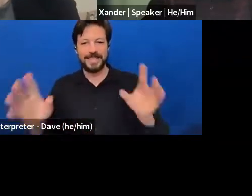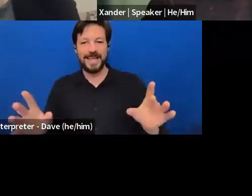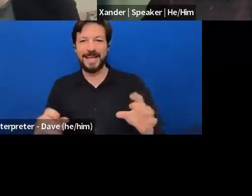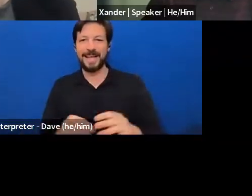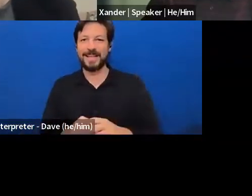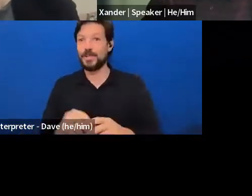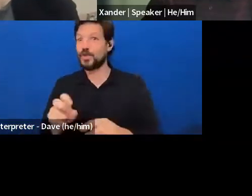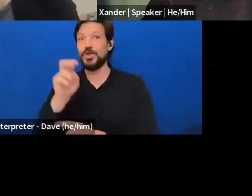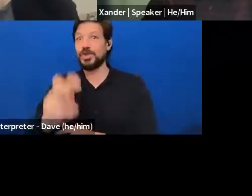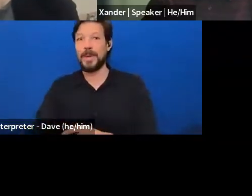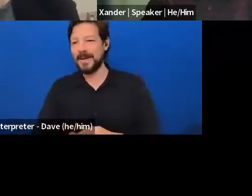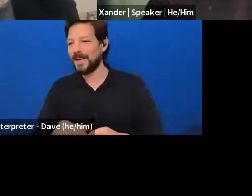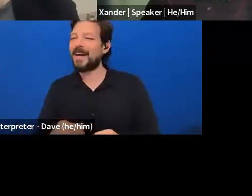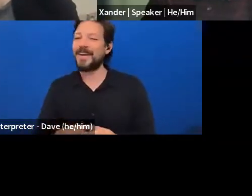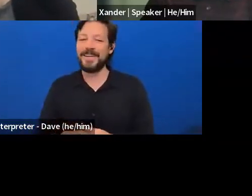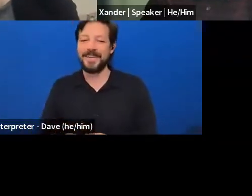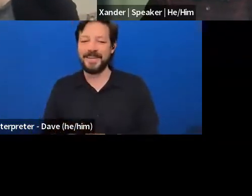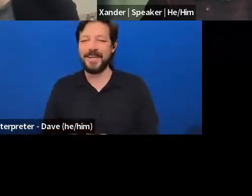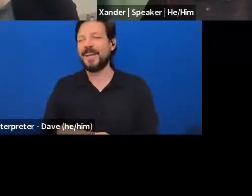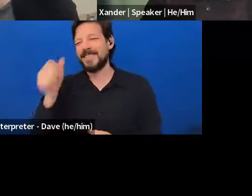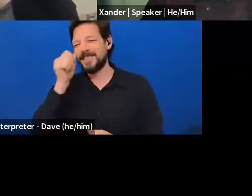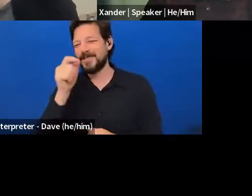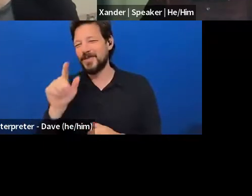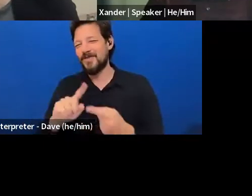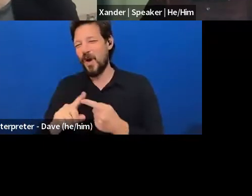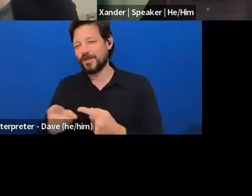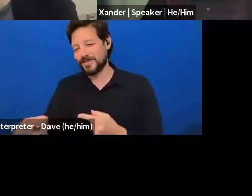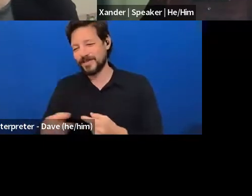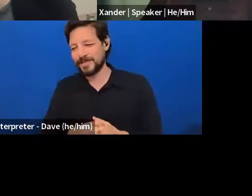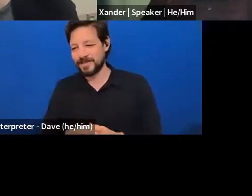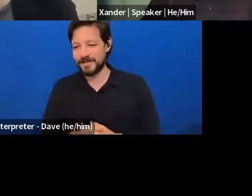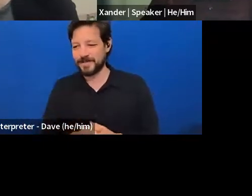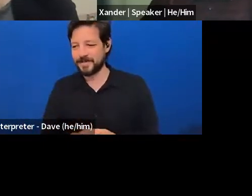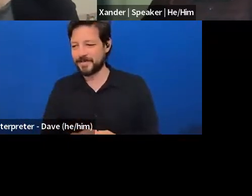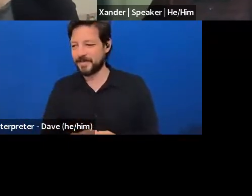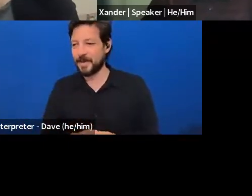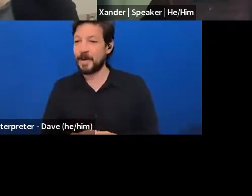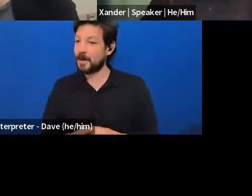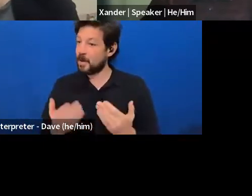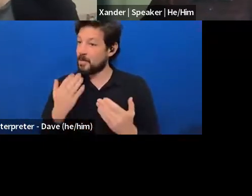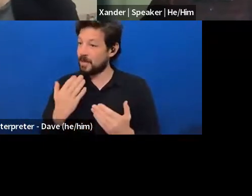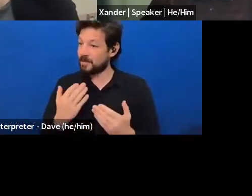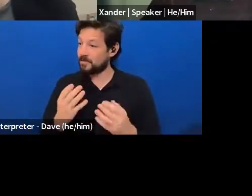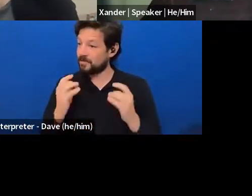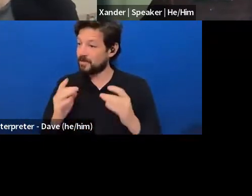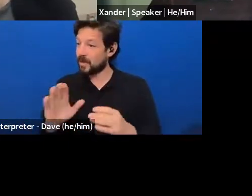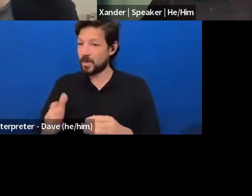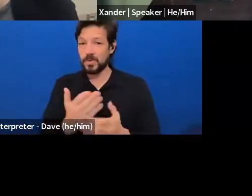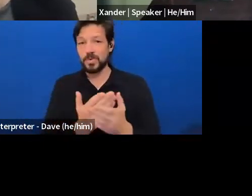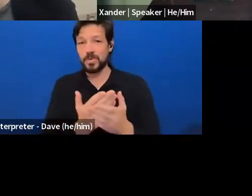She did know that. And just if you could kick us off on what story you would like to share,